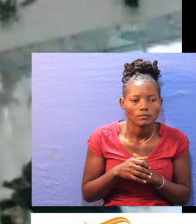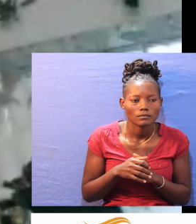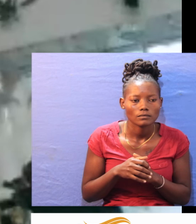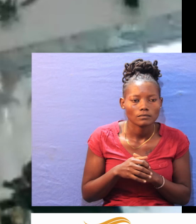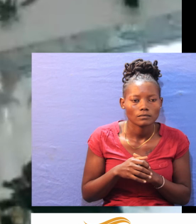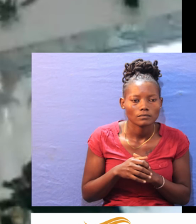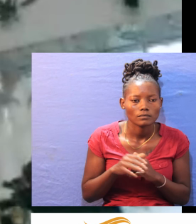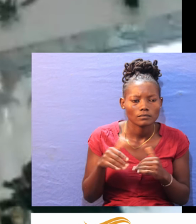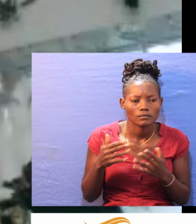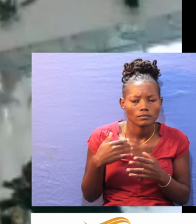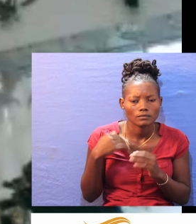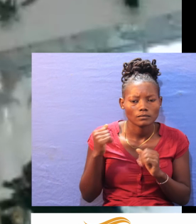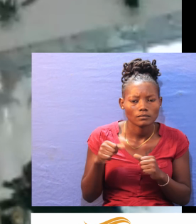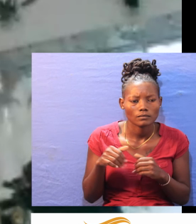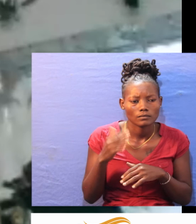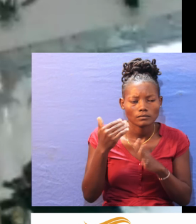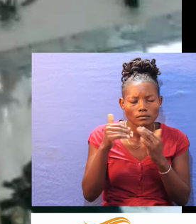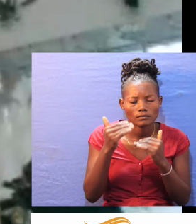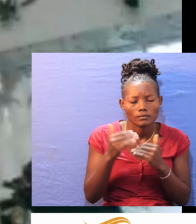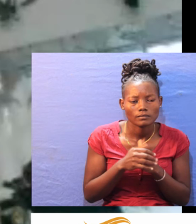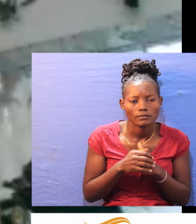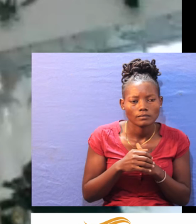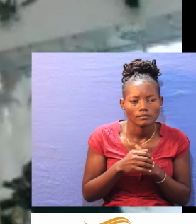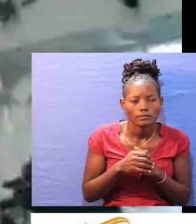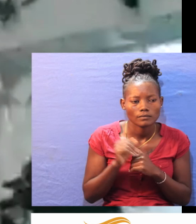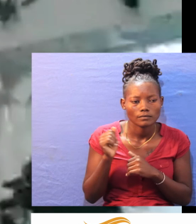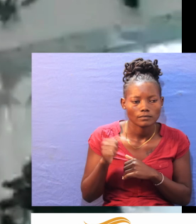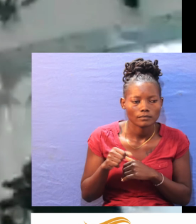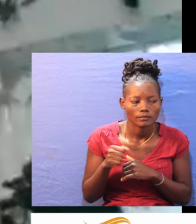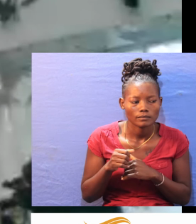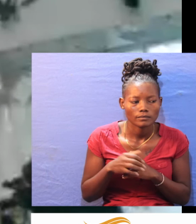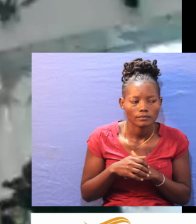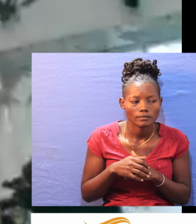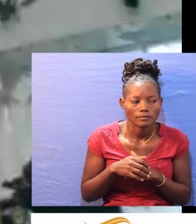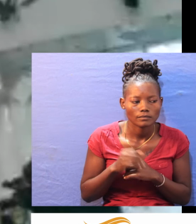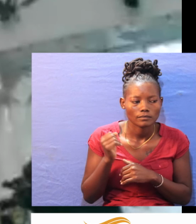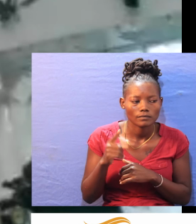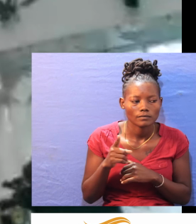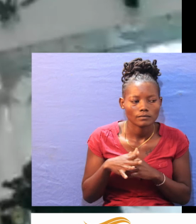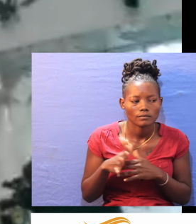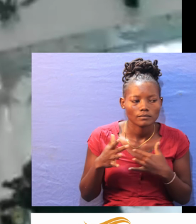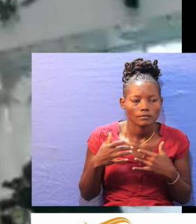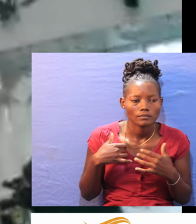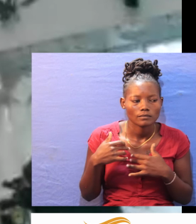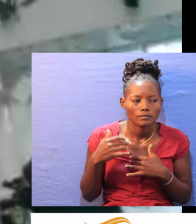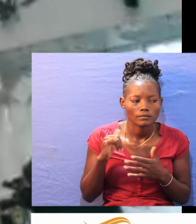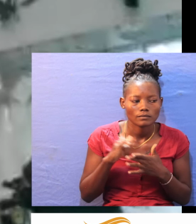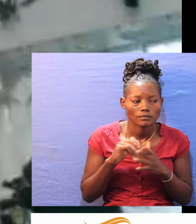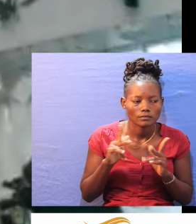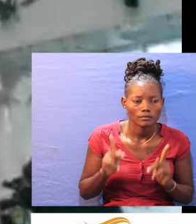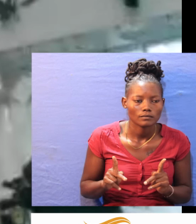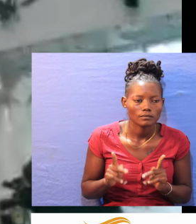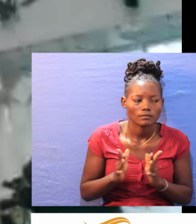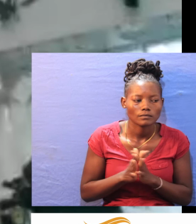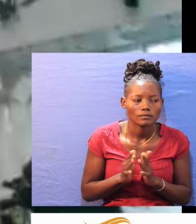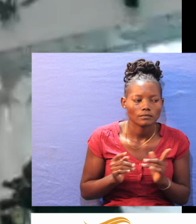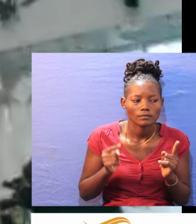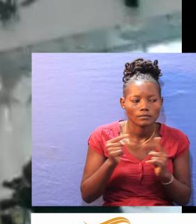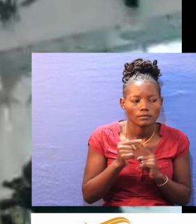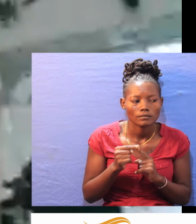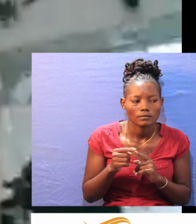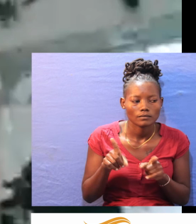how they can perform on the field, but possibly we need to consider that person as we're setting those goals.